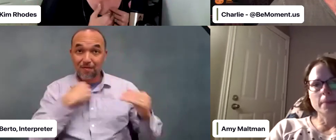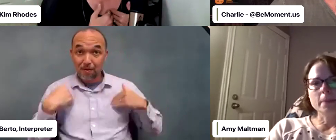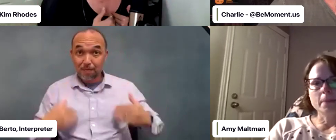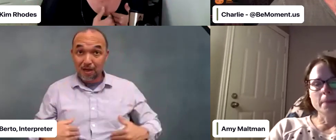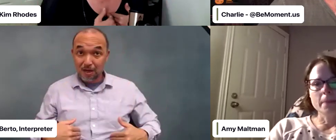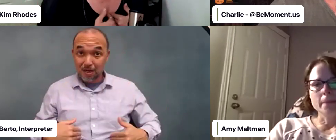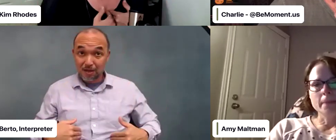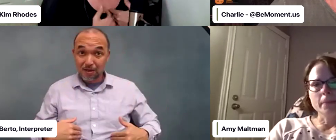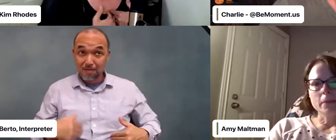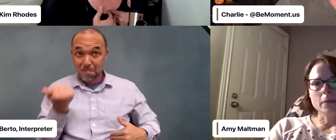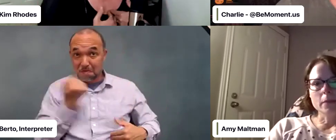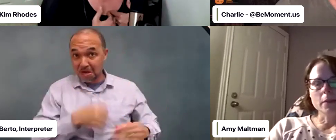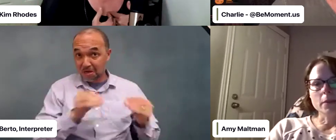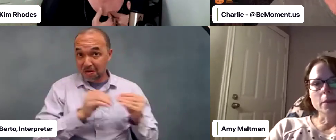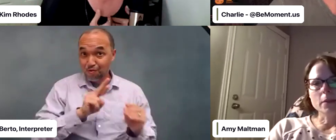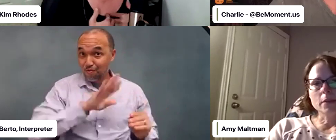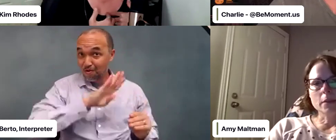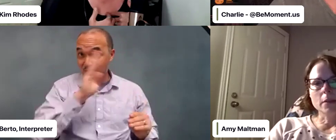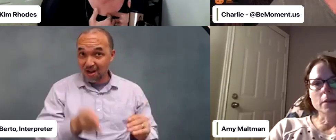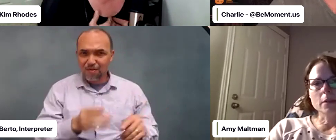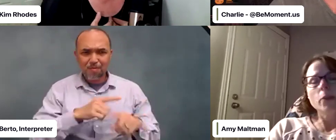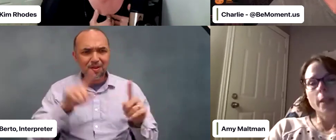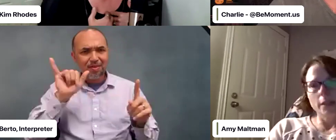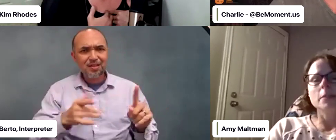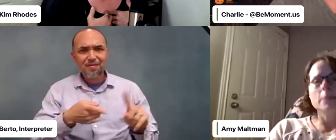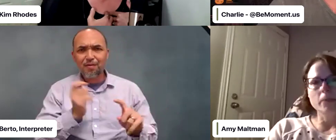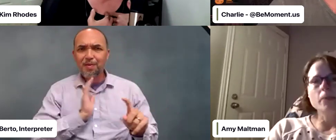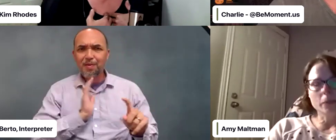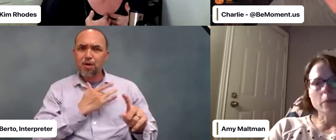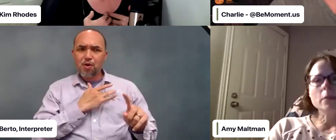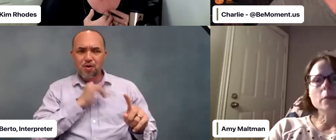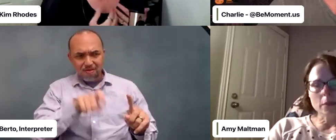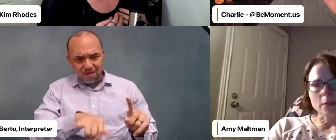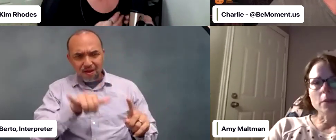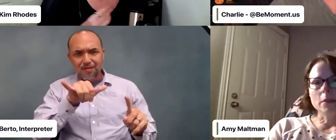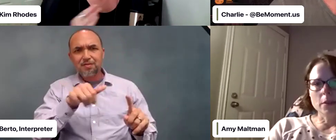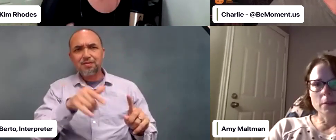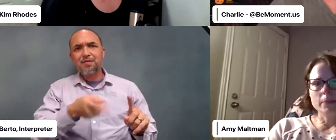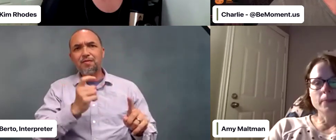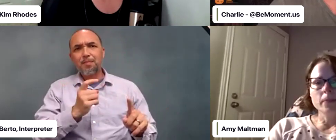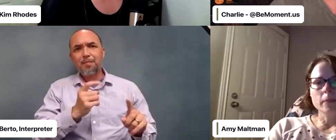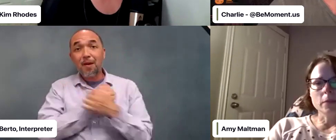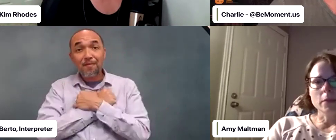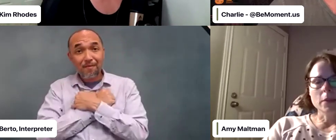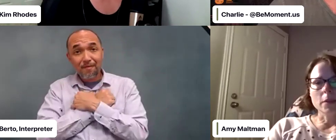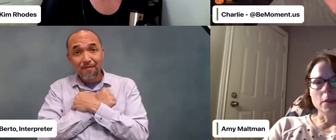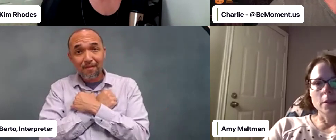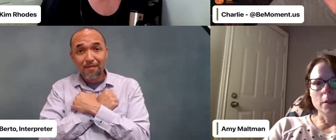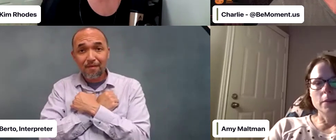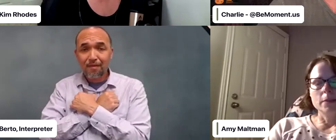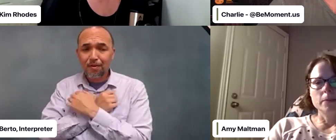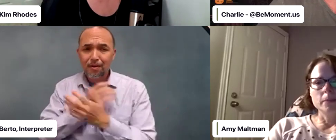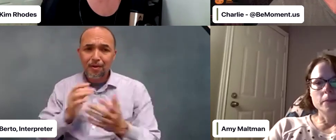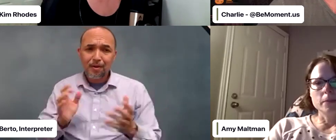it's actually from our higher self, it's from our hearts, it's from a place of love. It's from, I have a friend